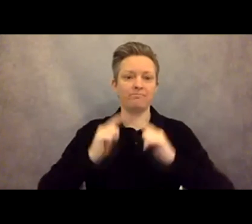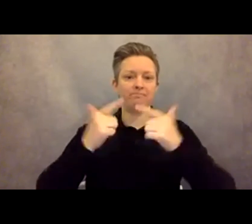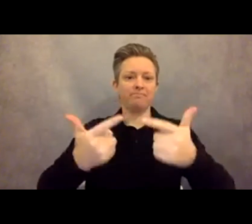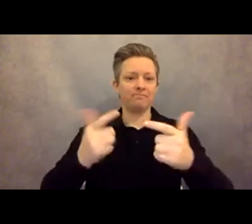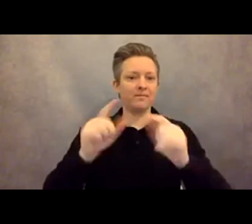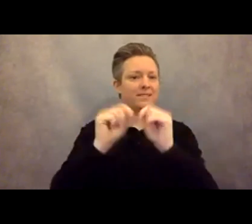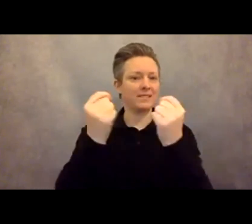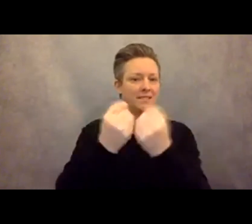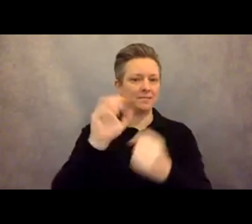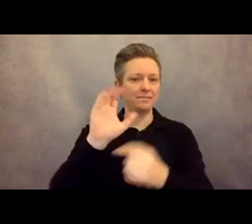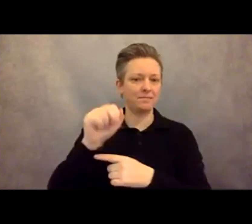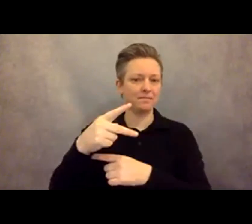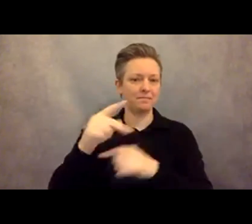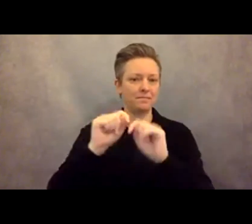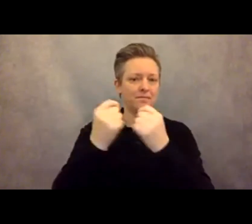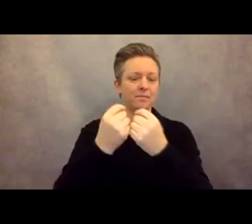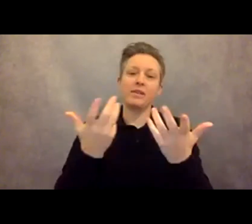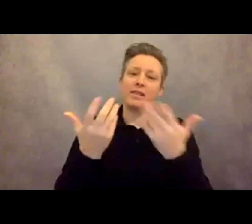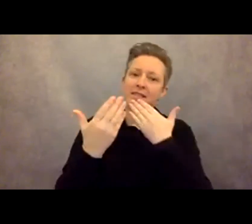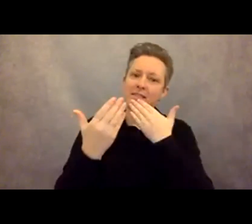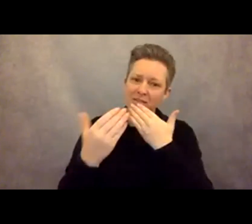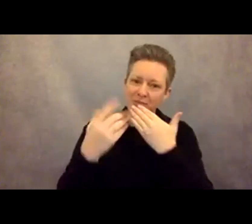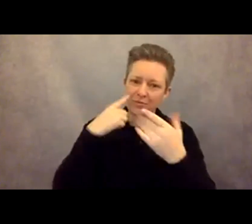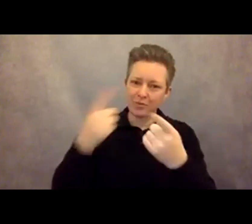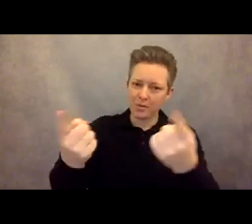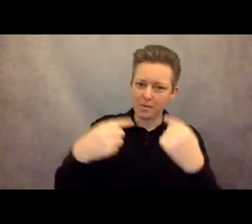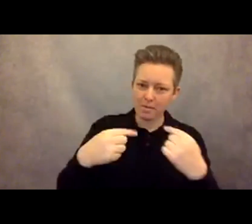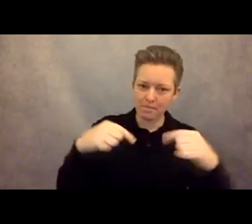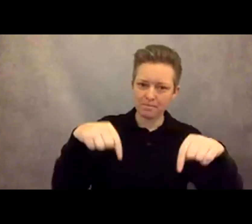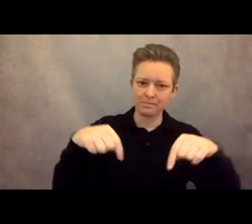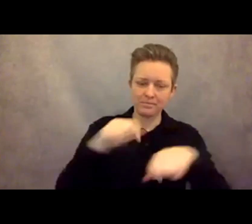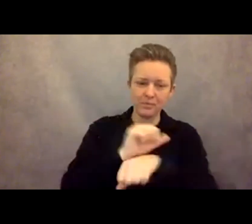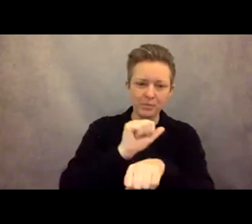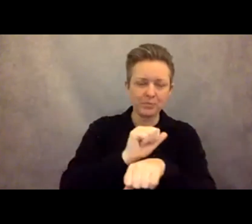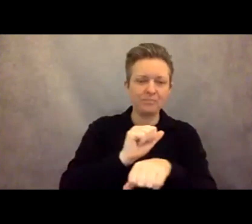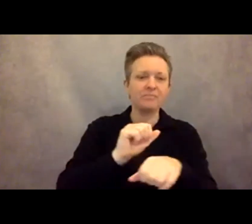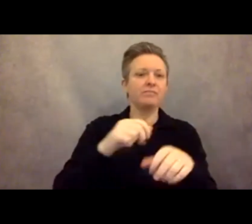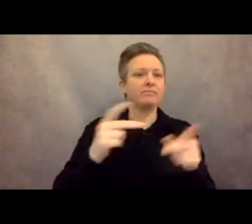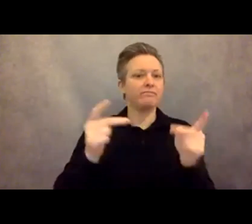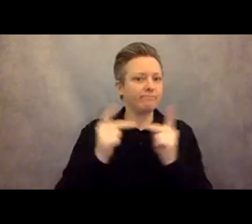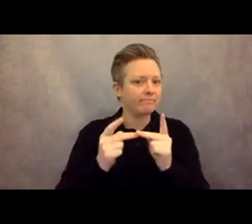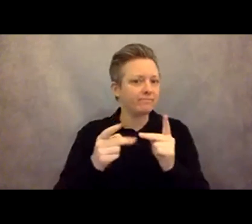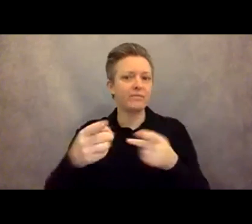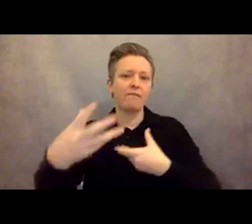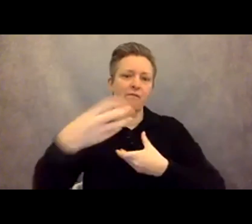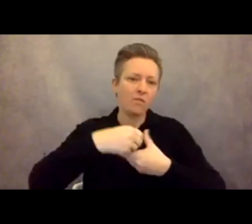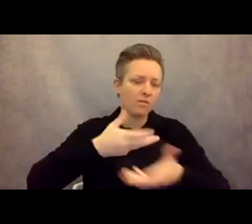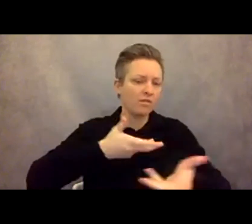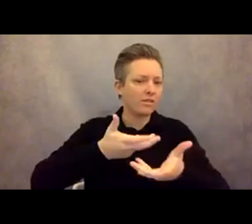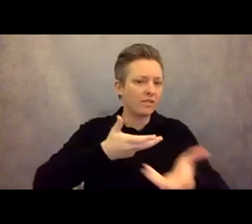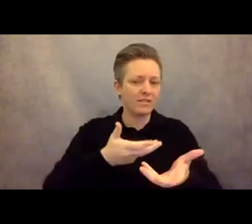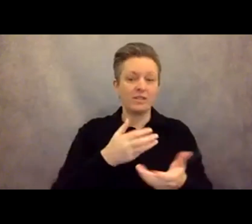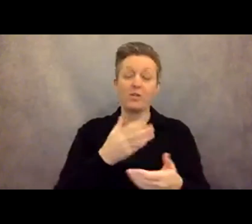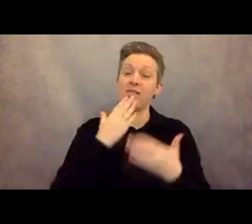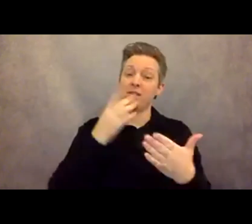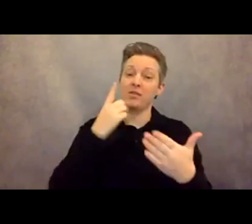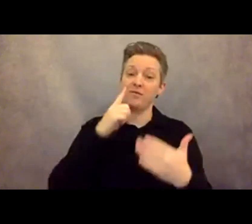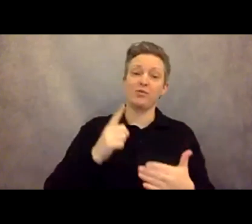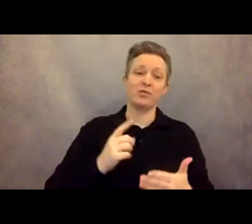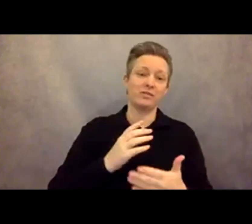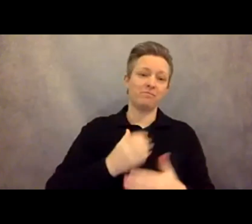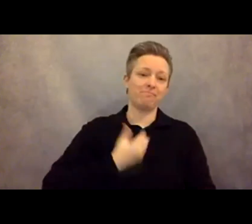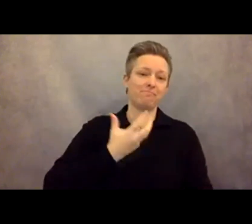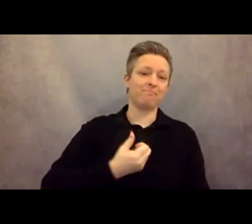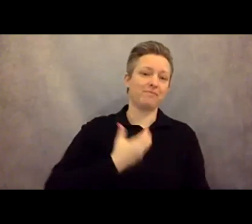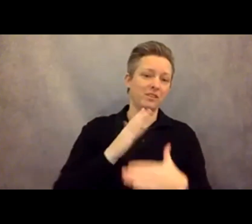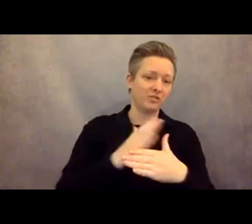being in the space and being active and being dedicated to this work, and for sharing and being vulnerable and all that. Again,